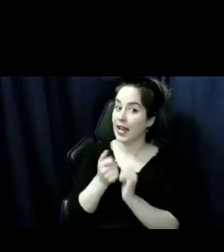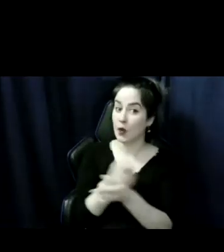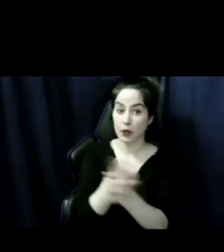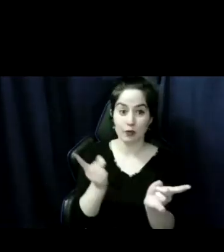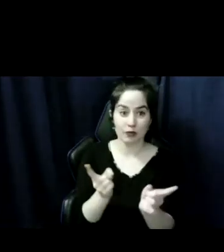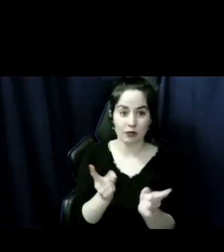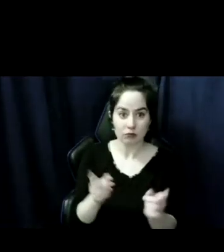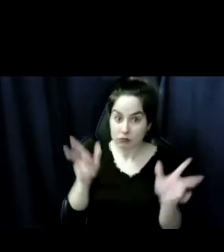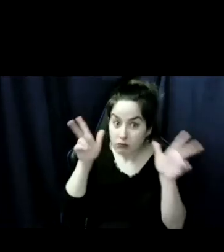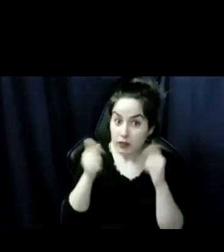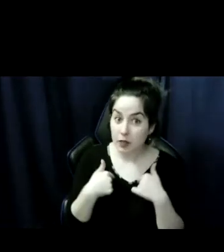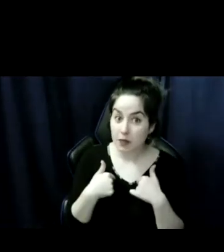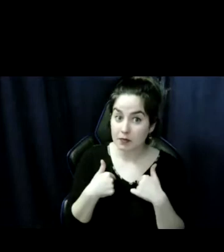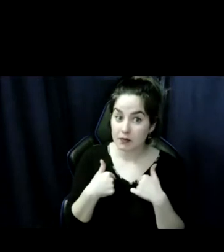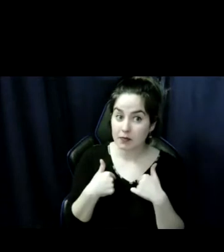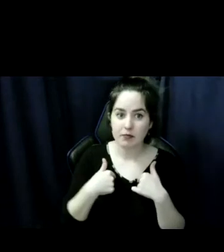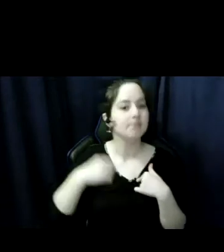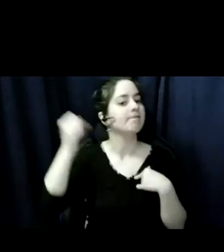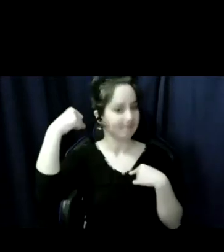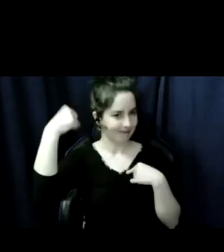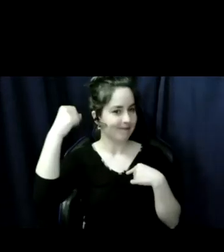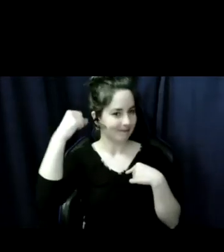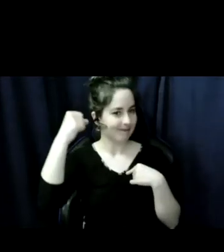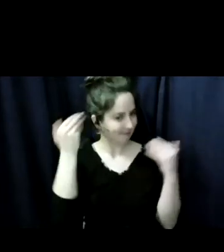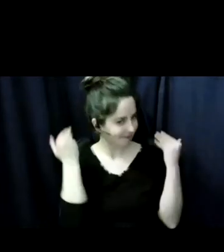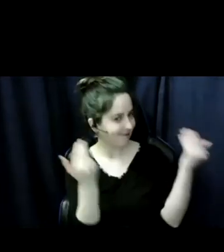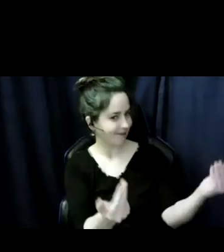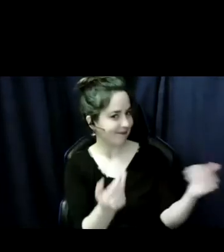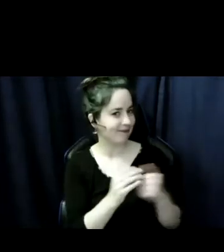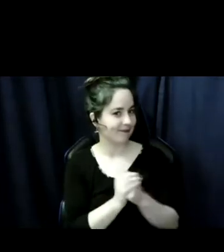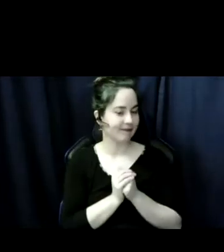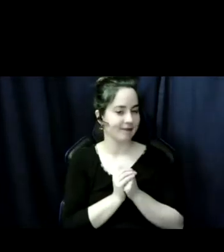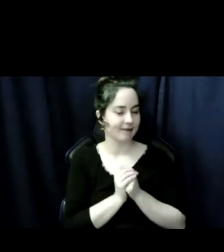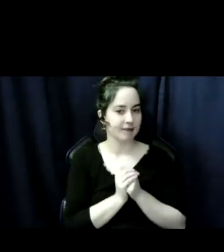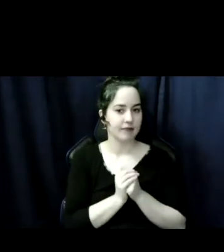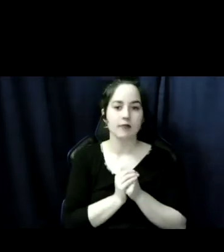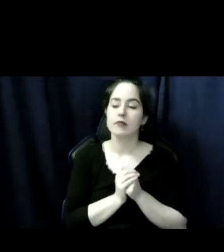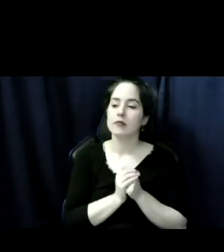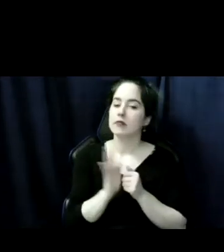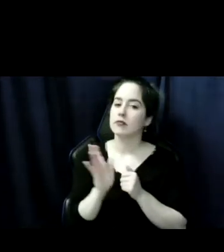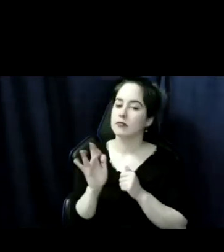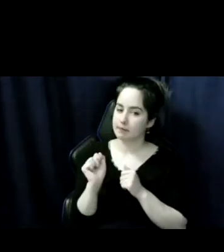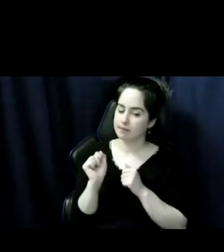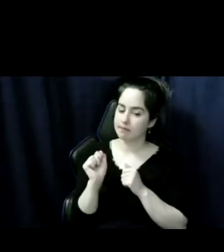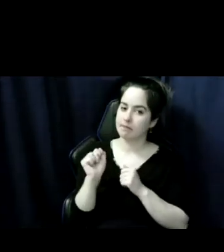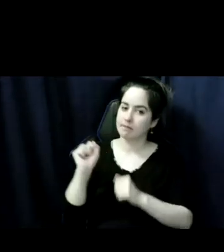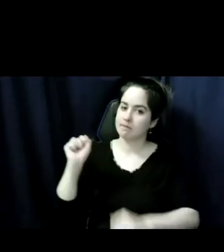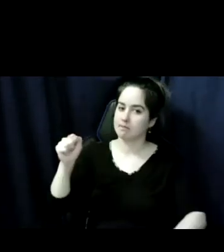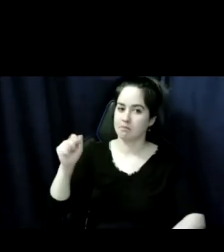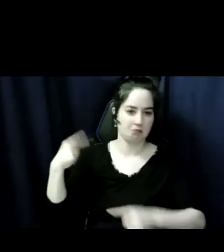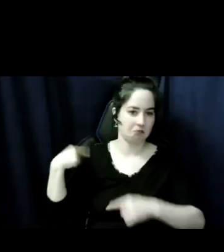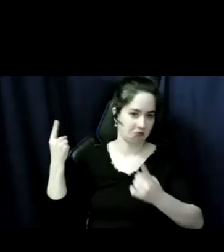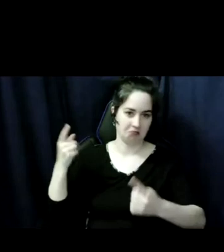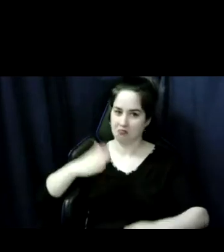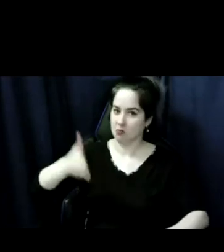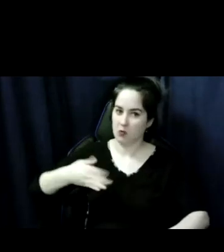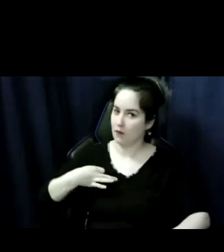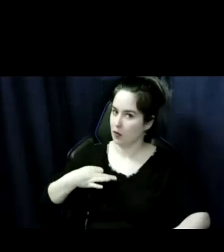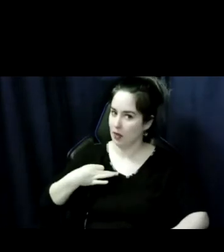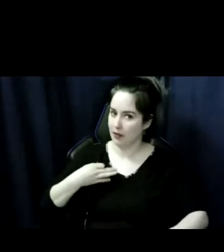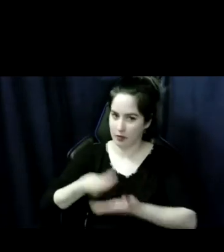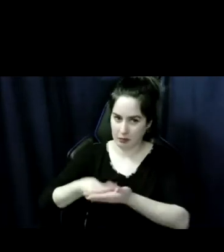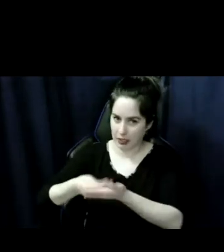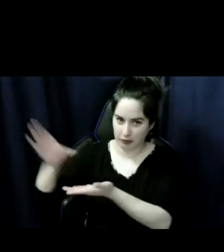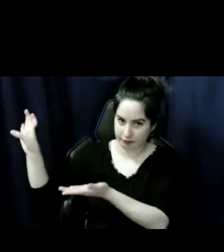Can you hear me? Hey, thanks. Yeah, I can hear you. Go ahead. And yeah, so I've never applied for a grant before, and I'm a